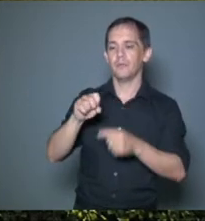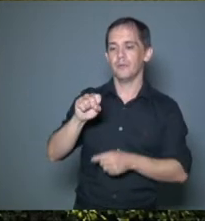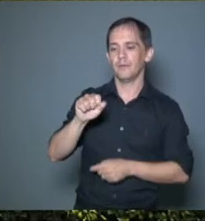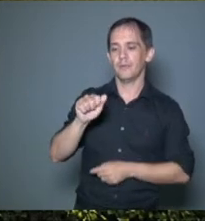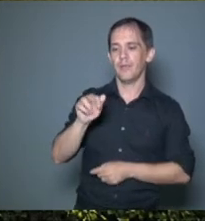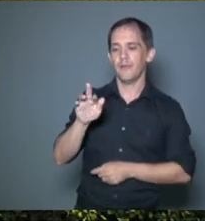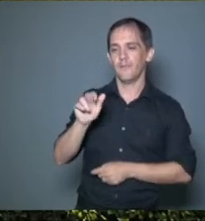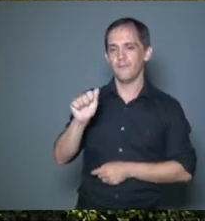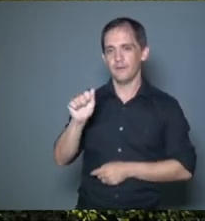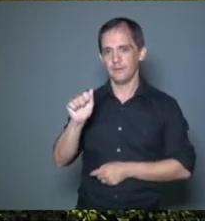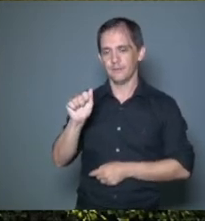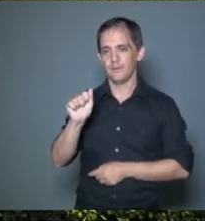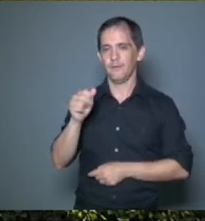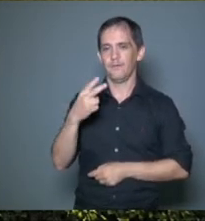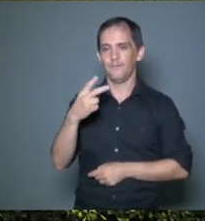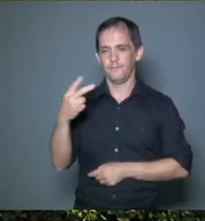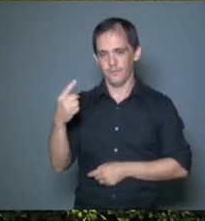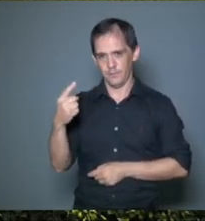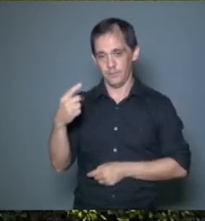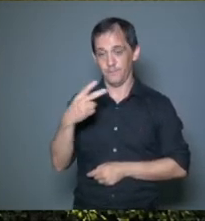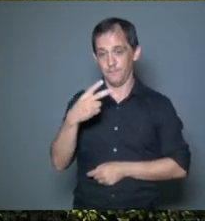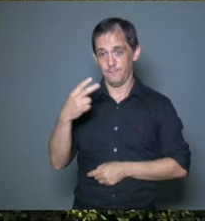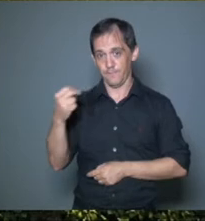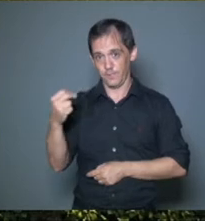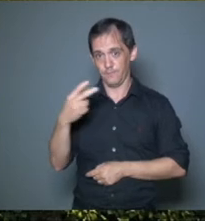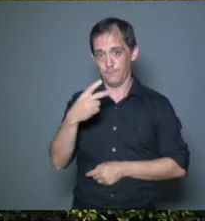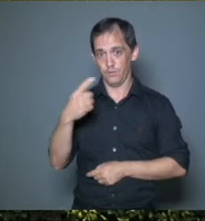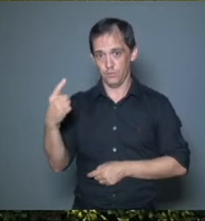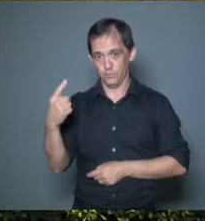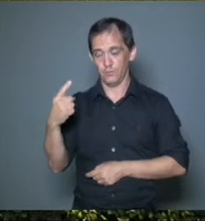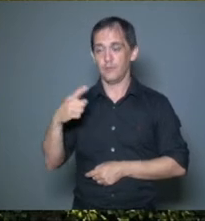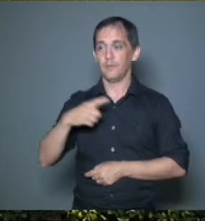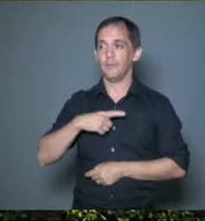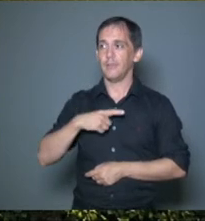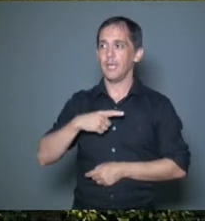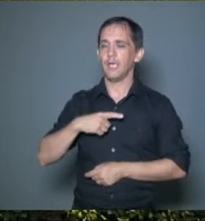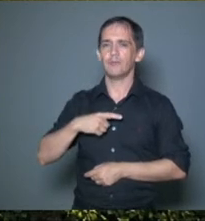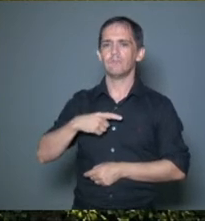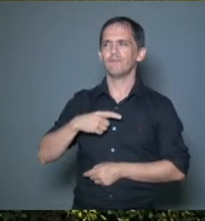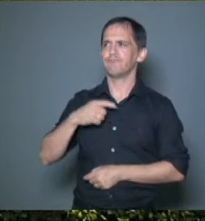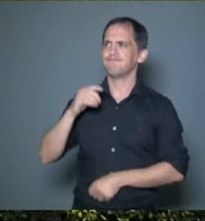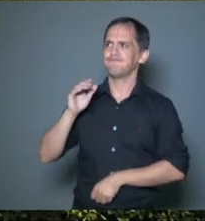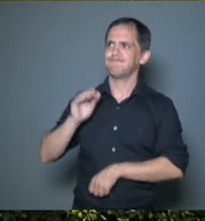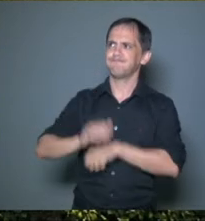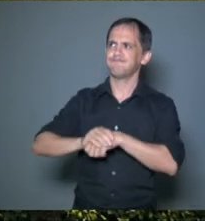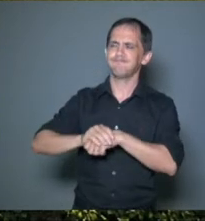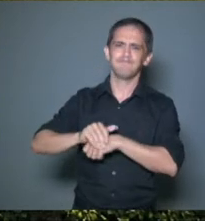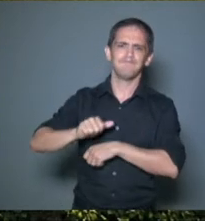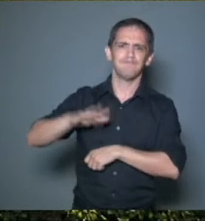certification is implemented in 123,000 hectares for 2021 season, with